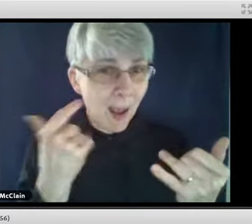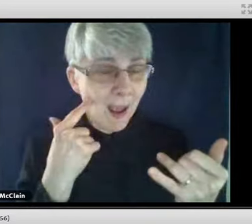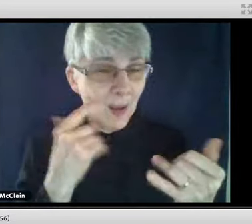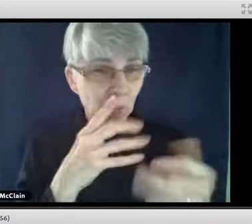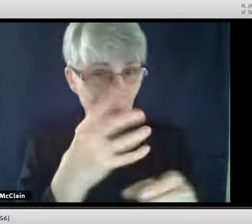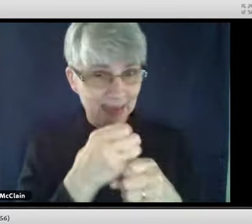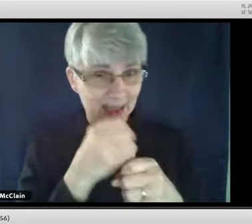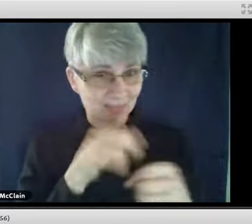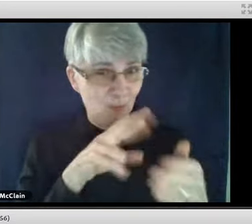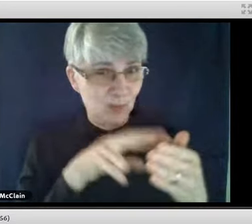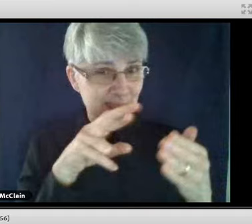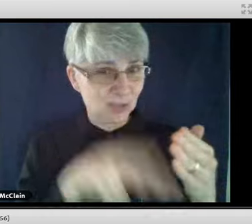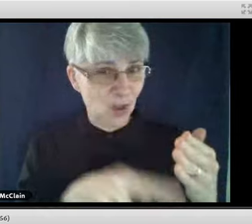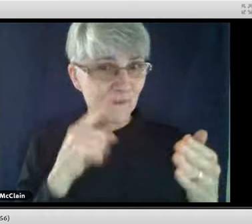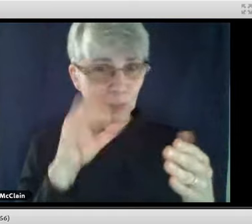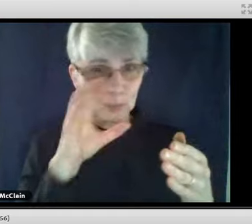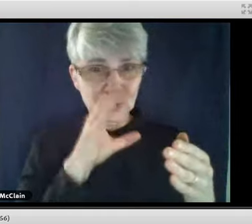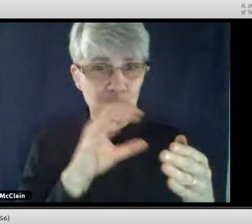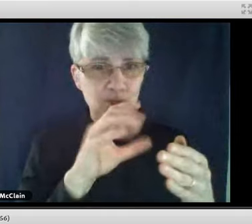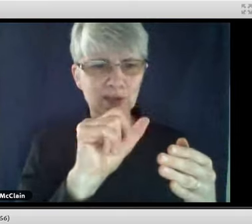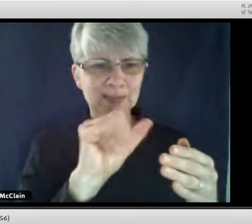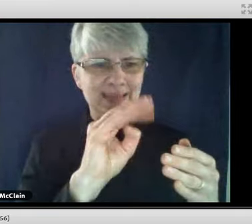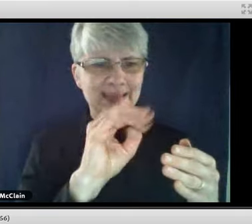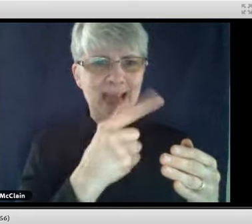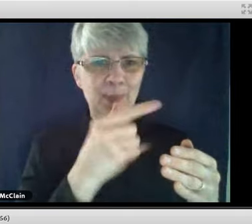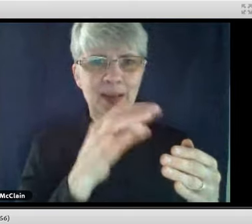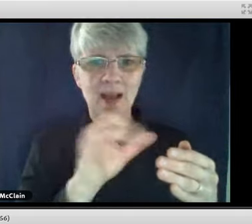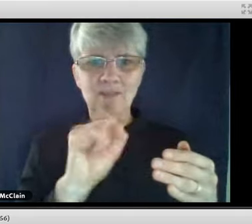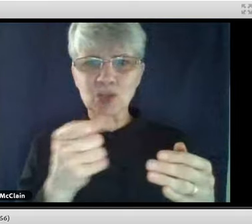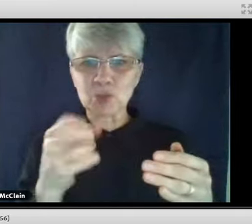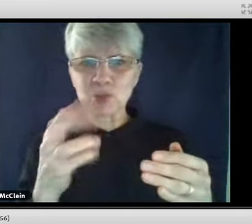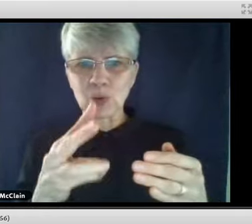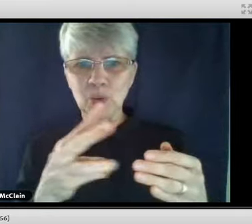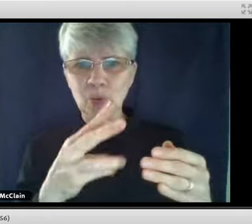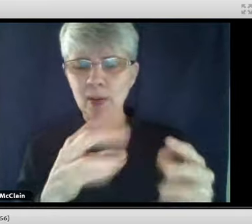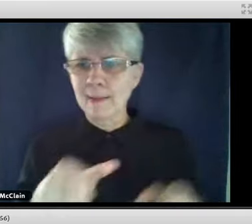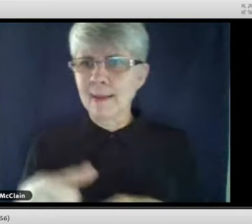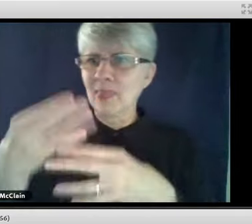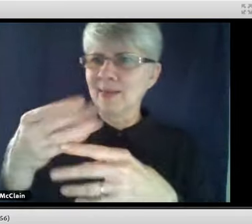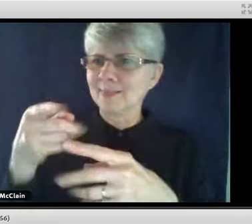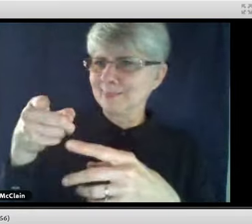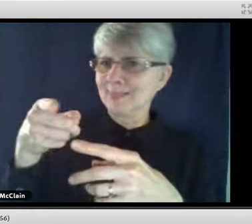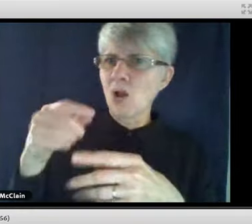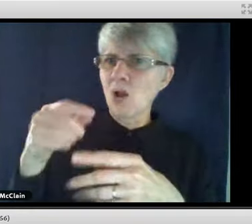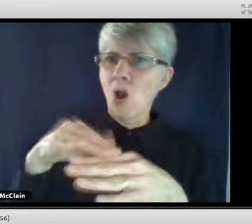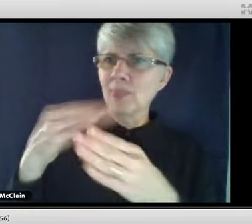the results for searching for Taming of the Shrew and receive 10 things I hate about you?